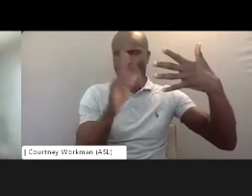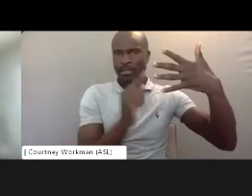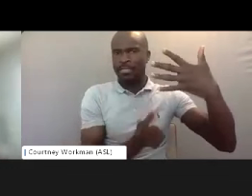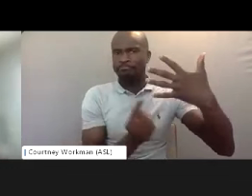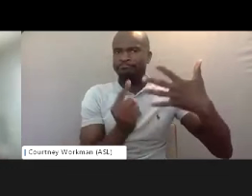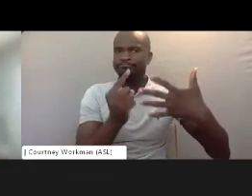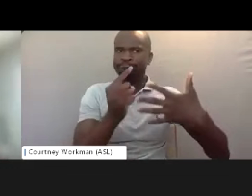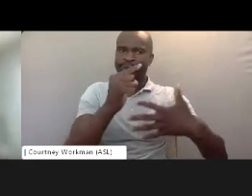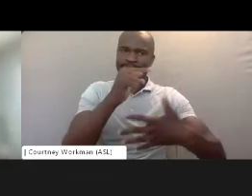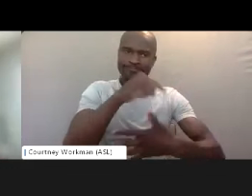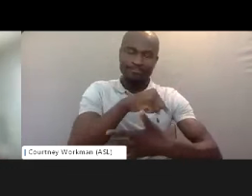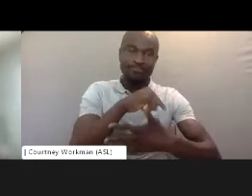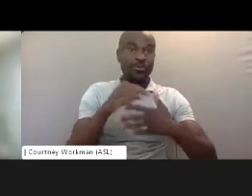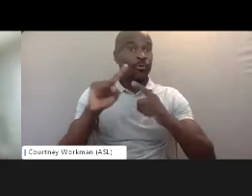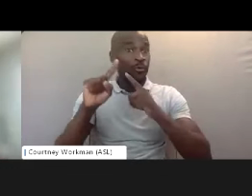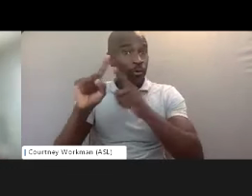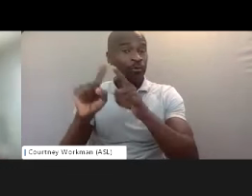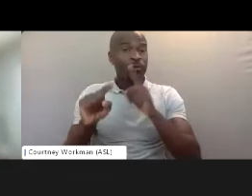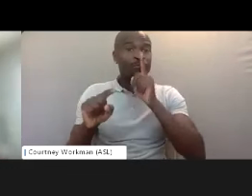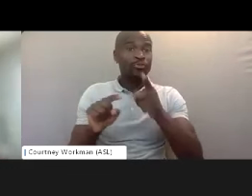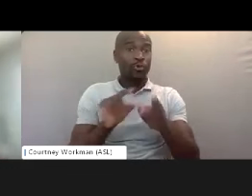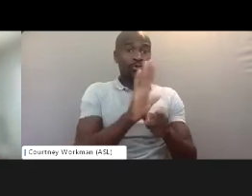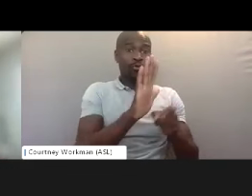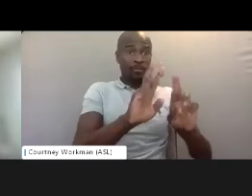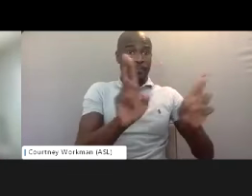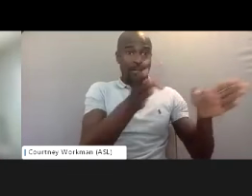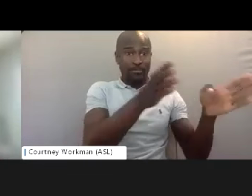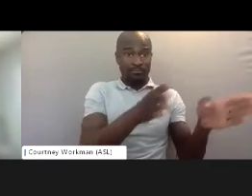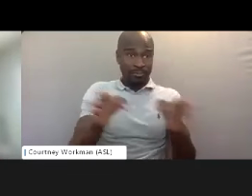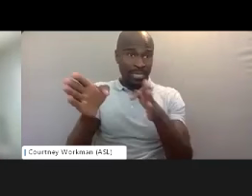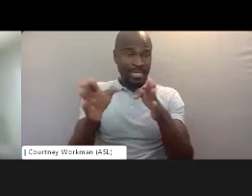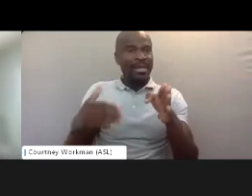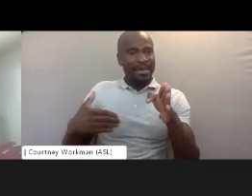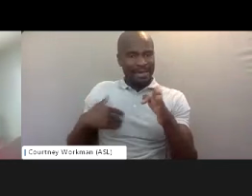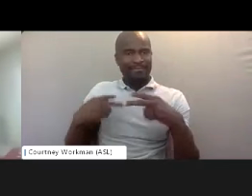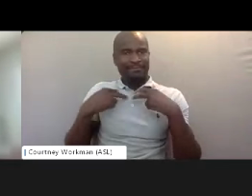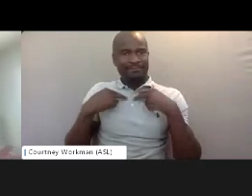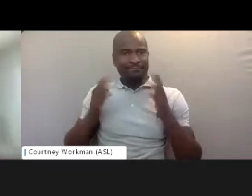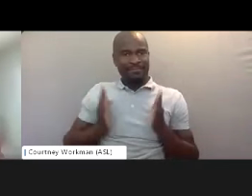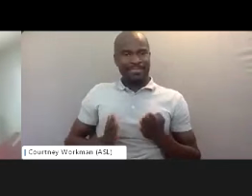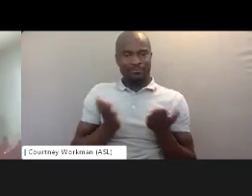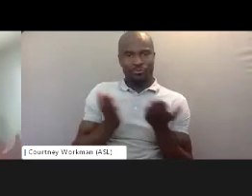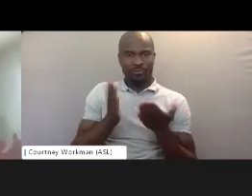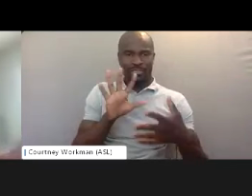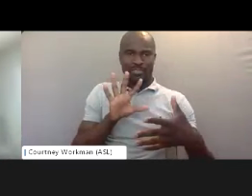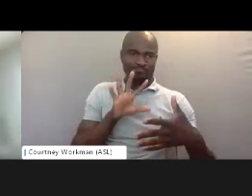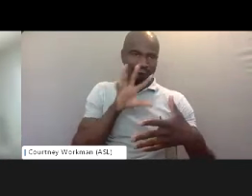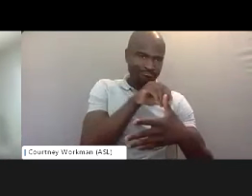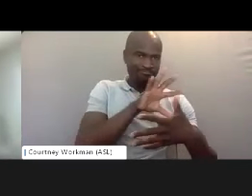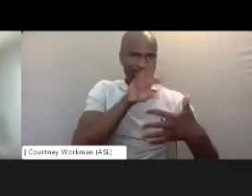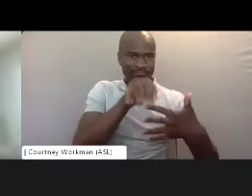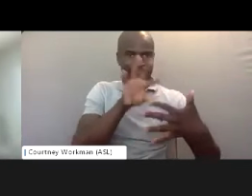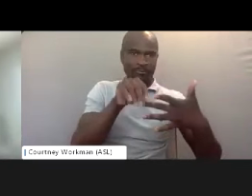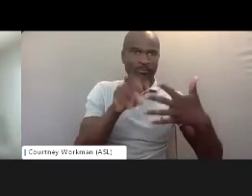victim services is built into their preparedness plans amongst every step and every